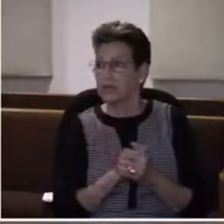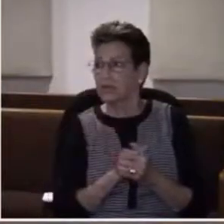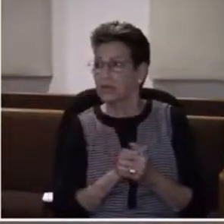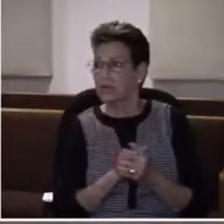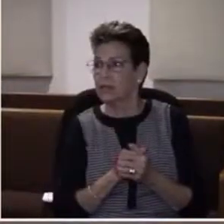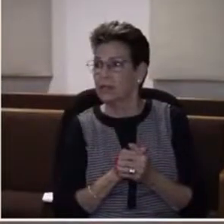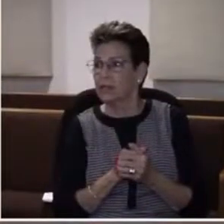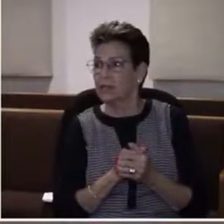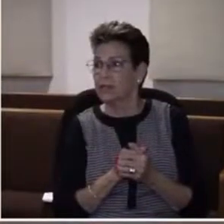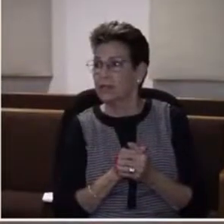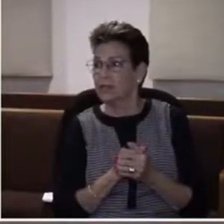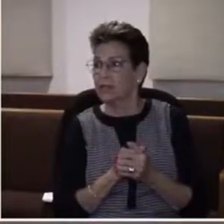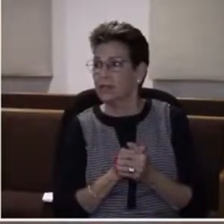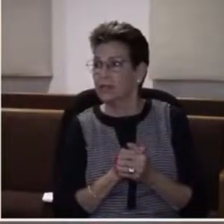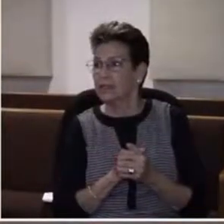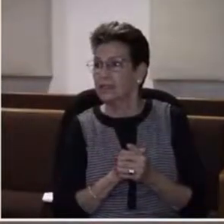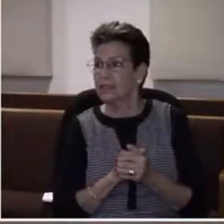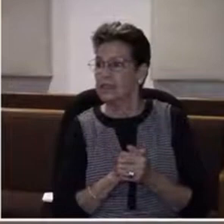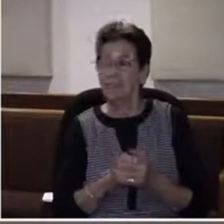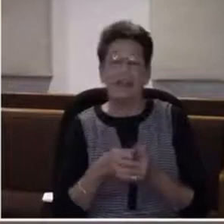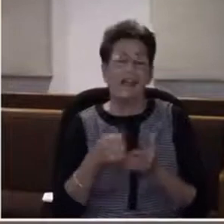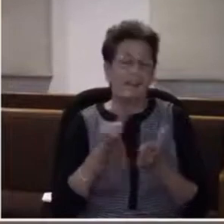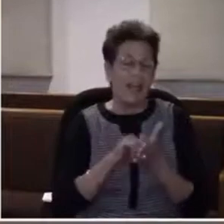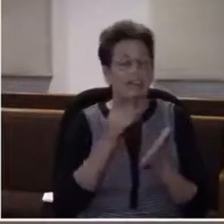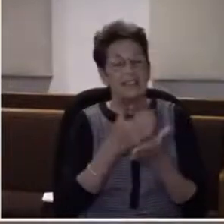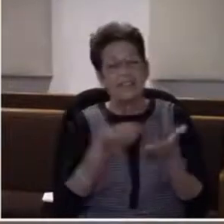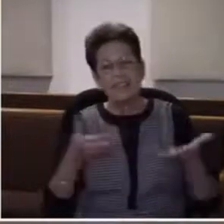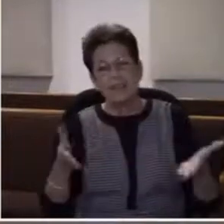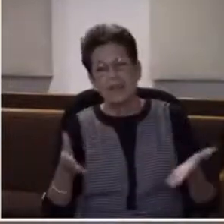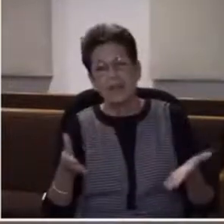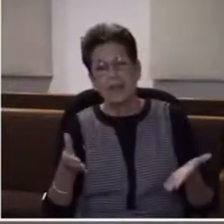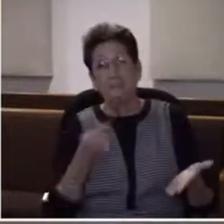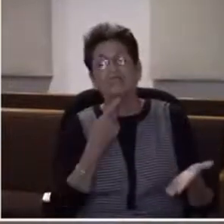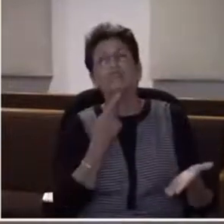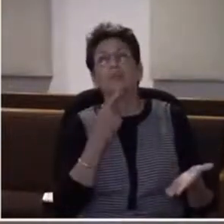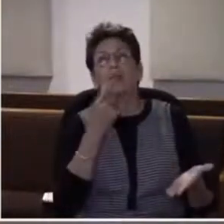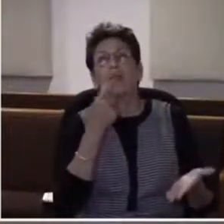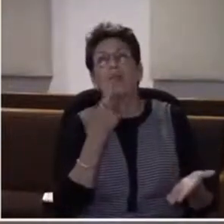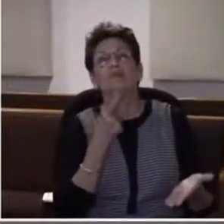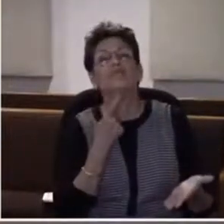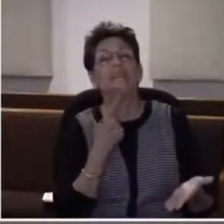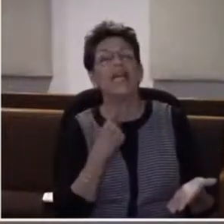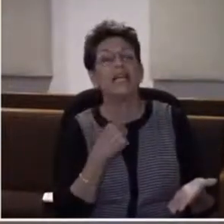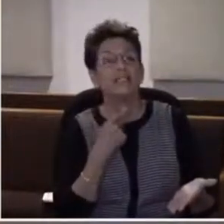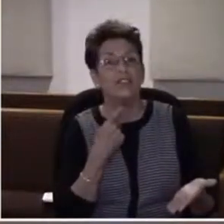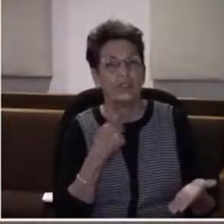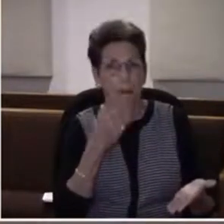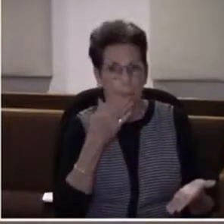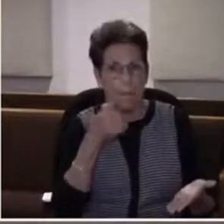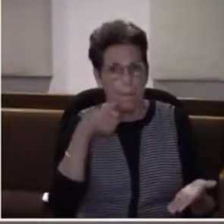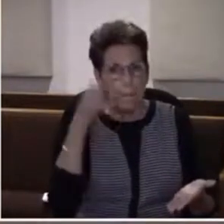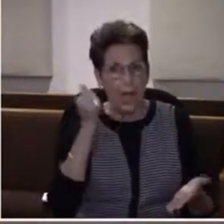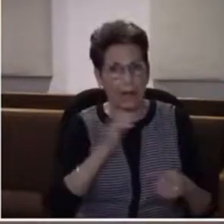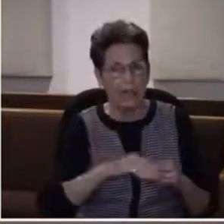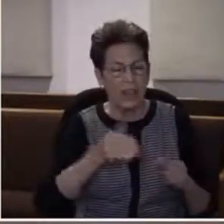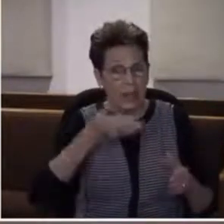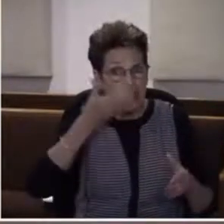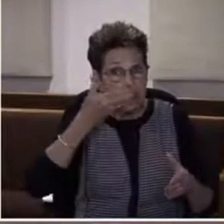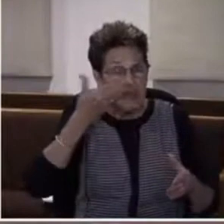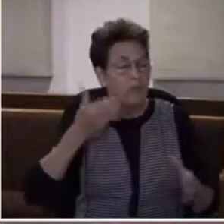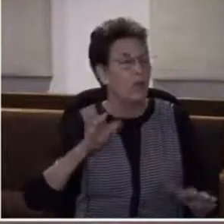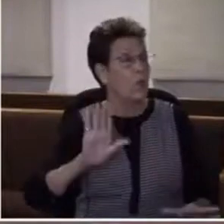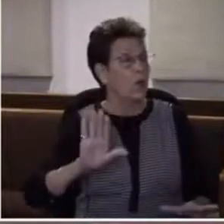tastes better than it smells. I have the word broccoli written beside this